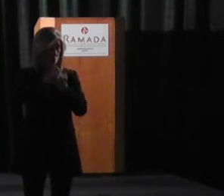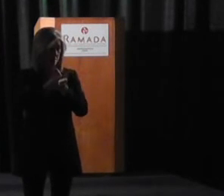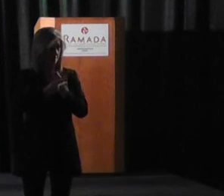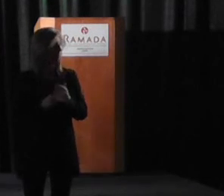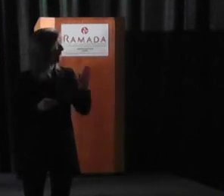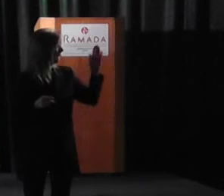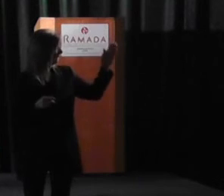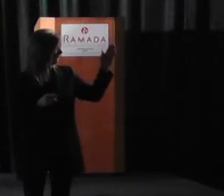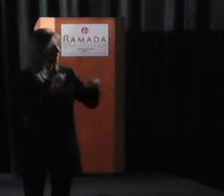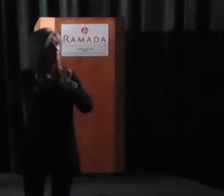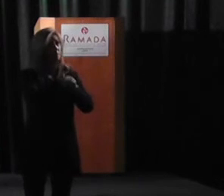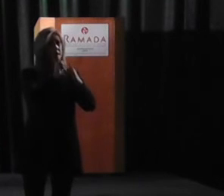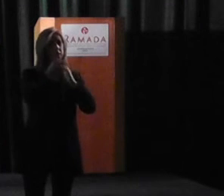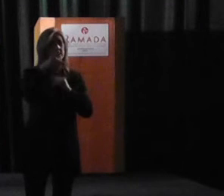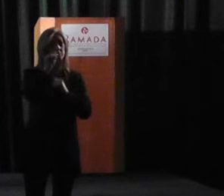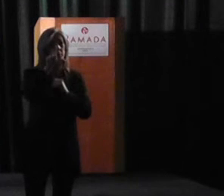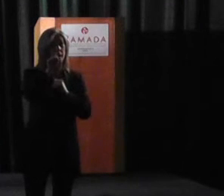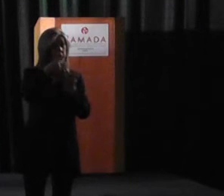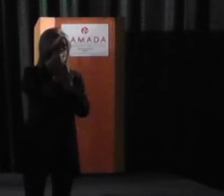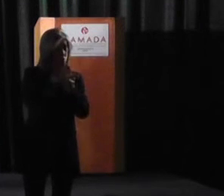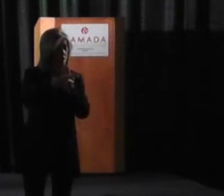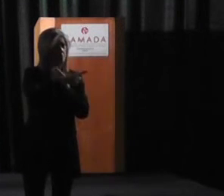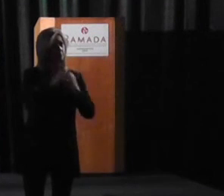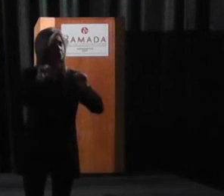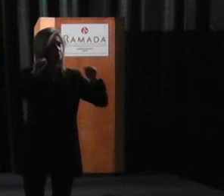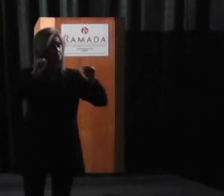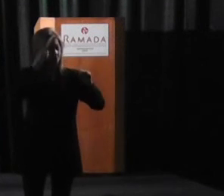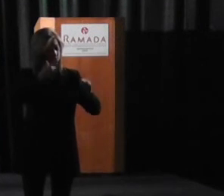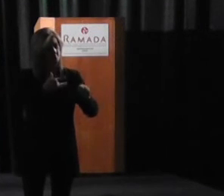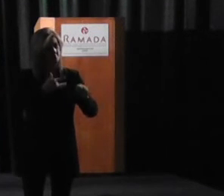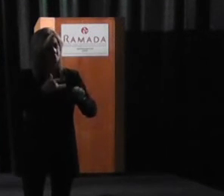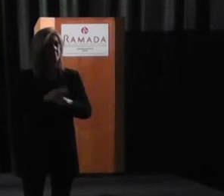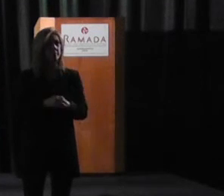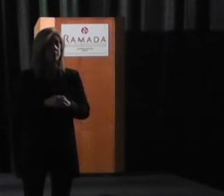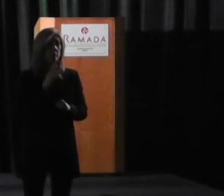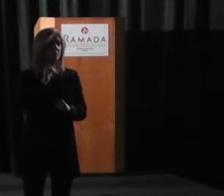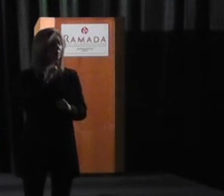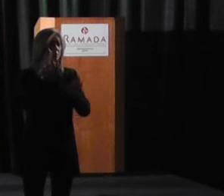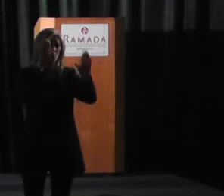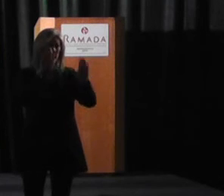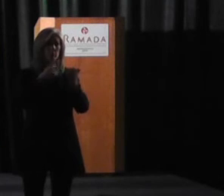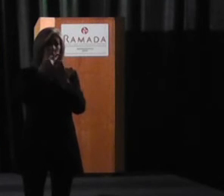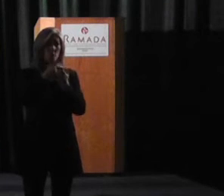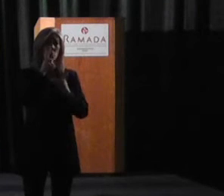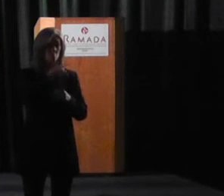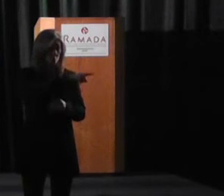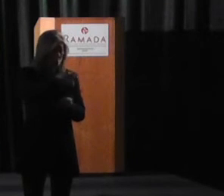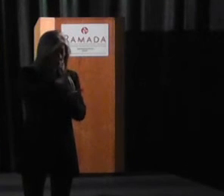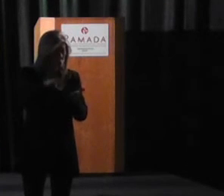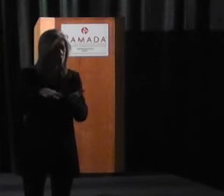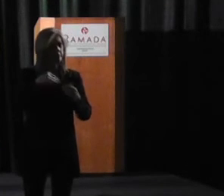program working on cardio with the arm ergometer. This is a great program where students get hands-on experience working in a fitness setting